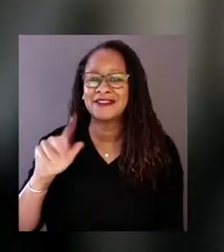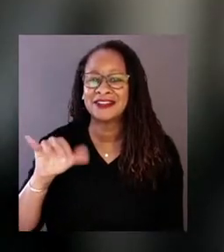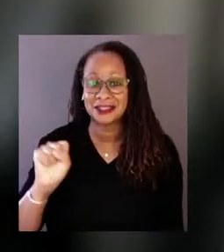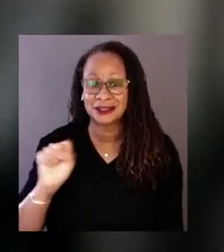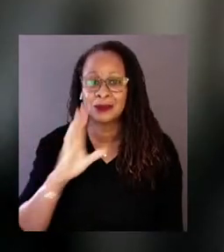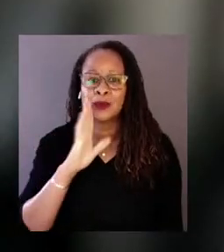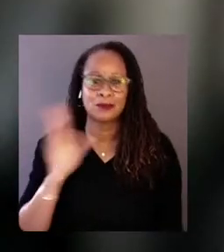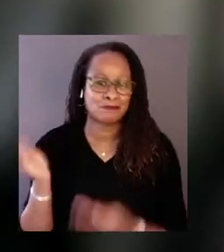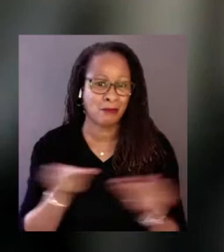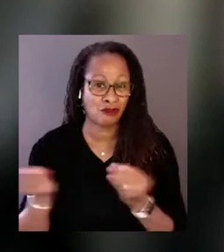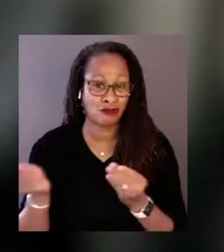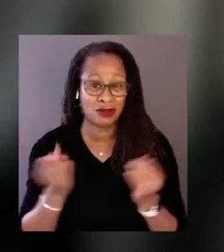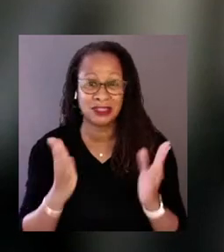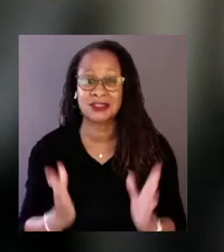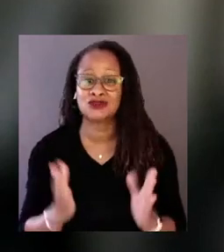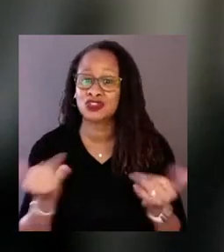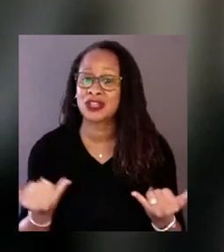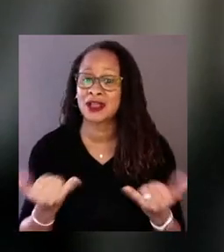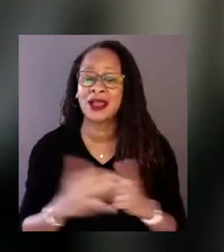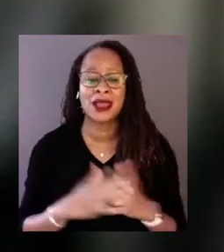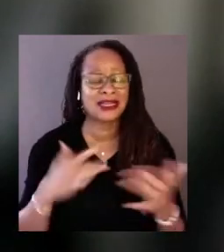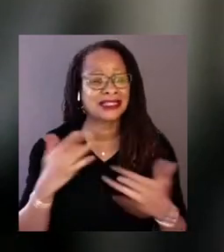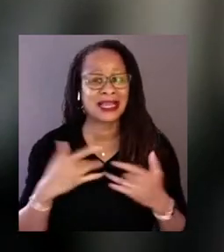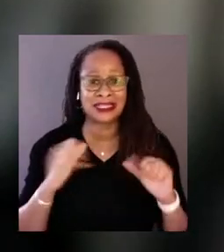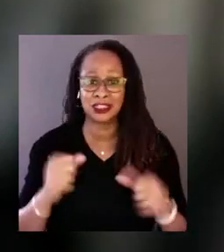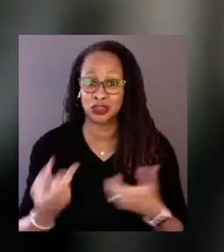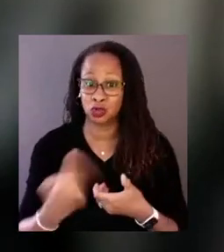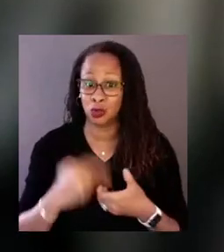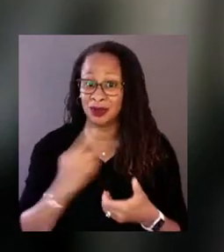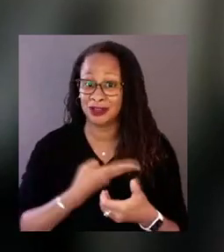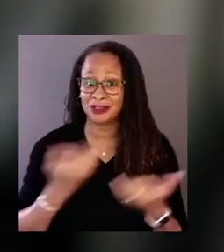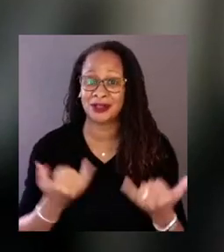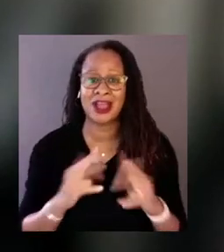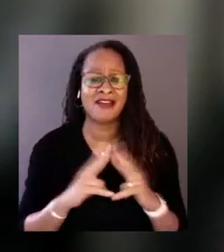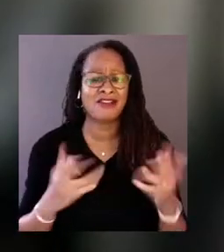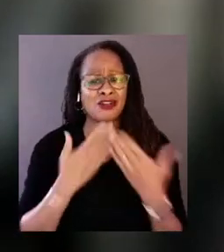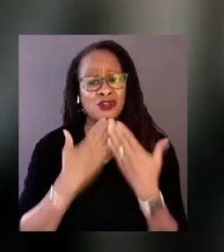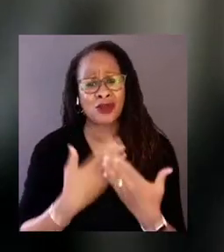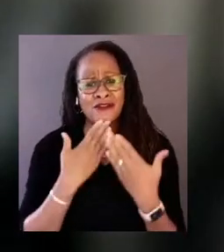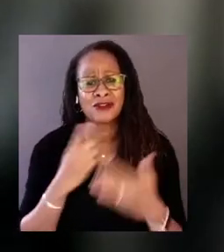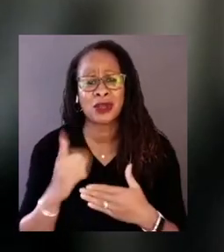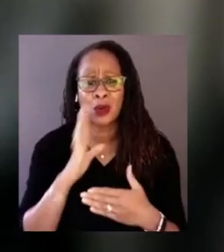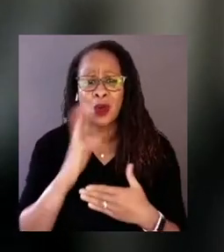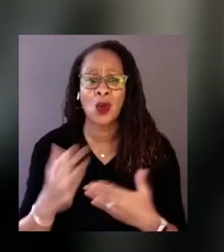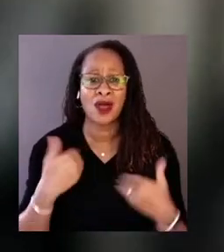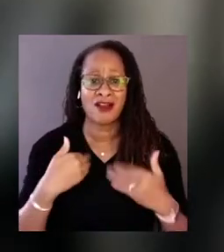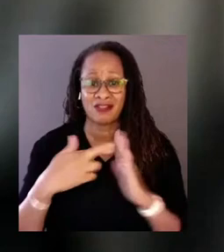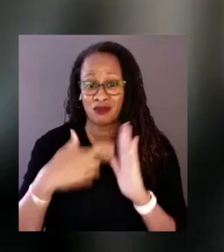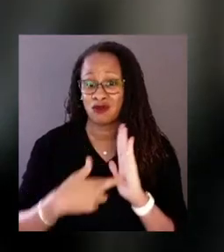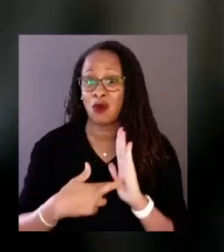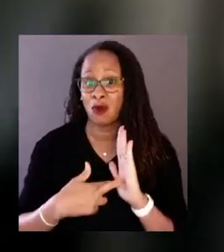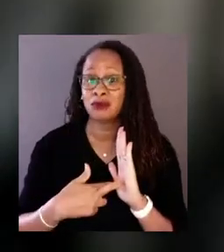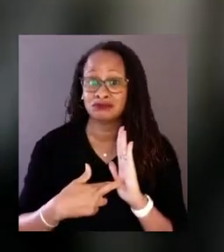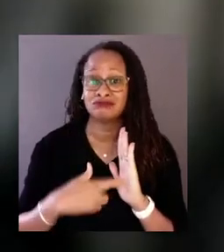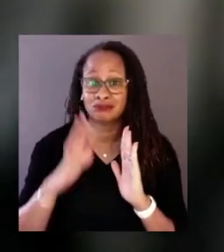very excited that he was able to join us and very grateful that he's going to play the role that he's playing today.